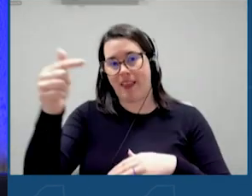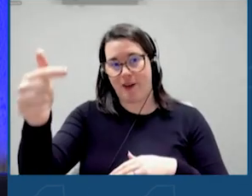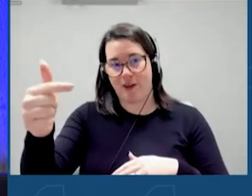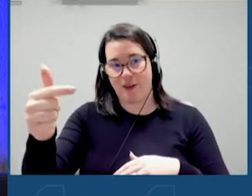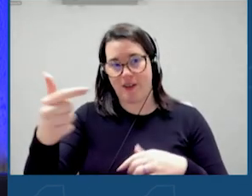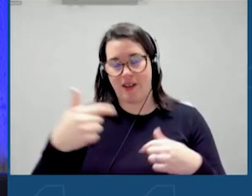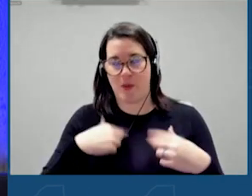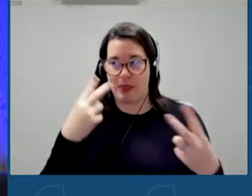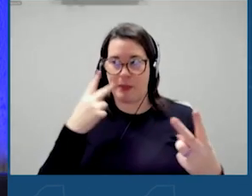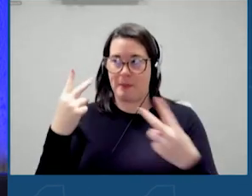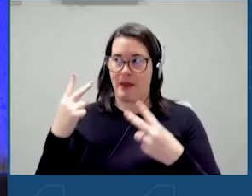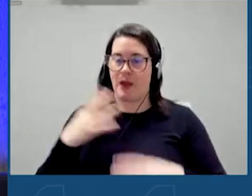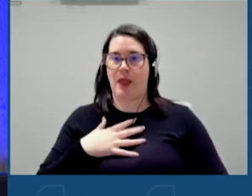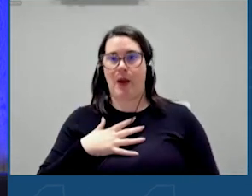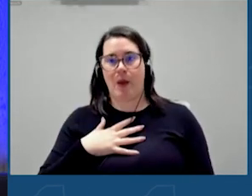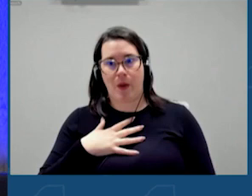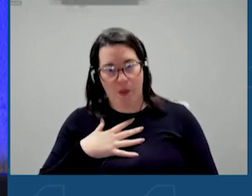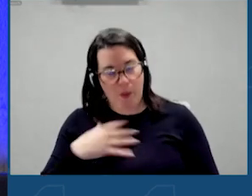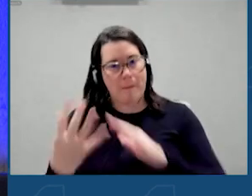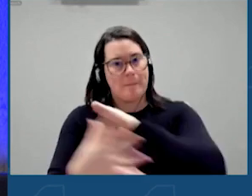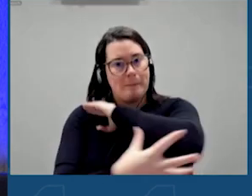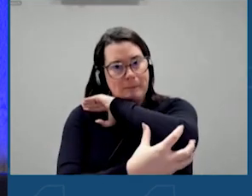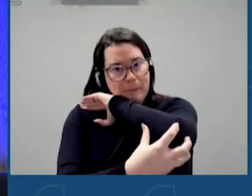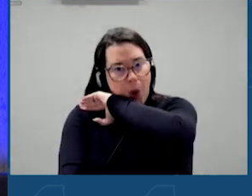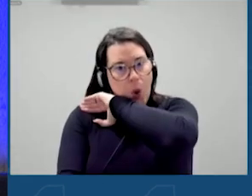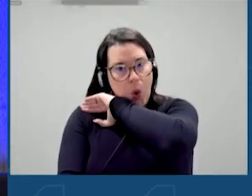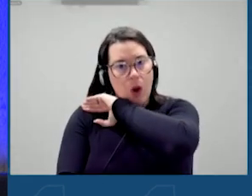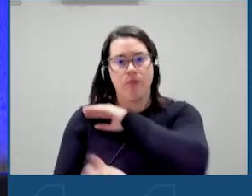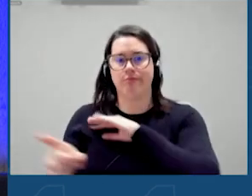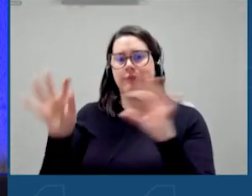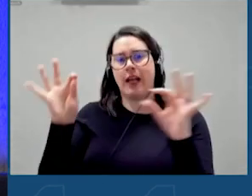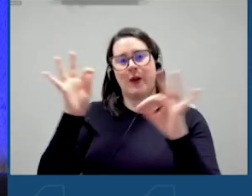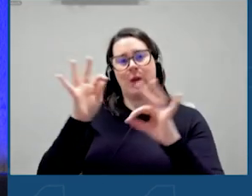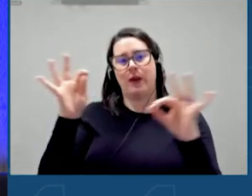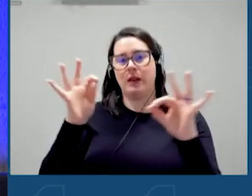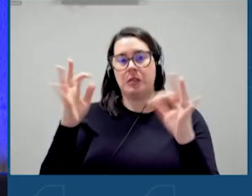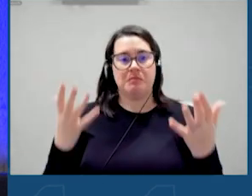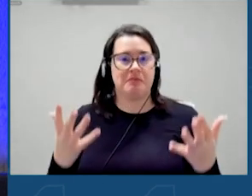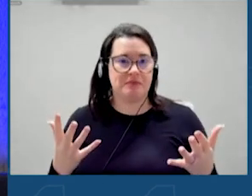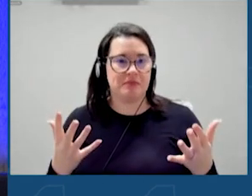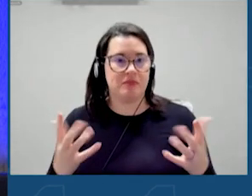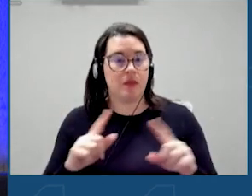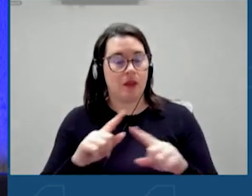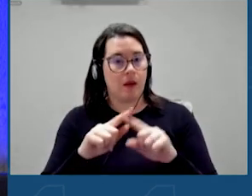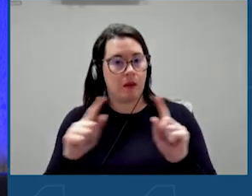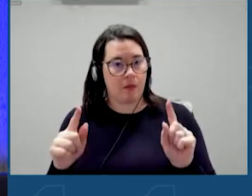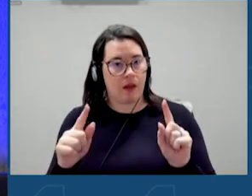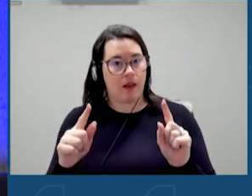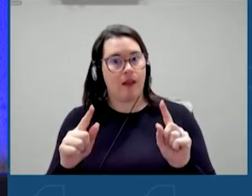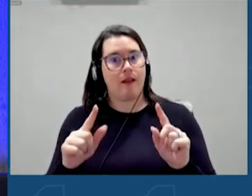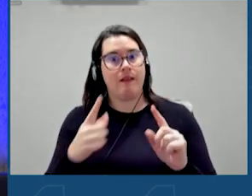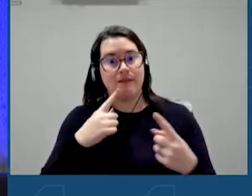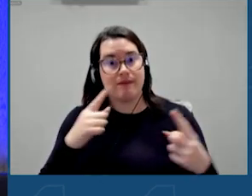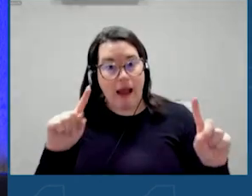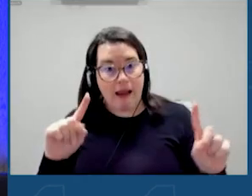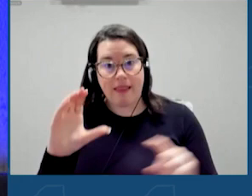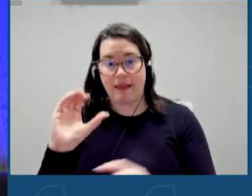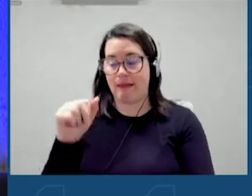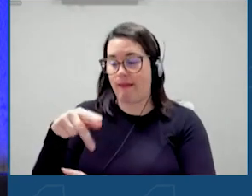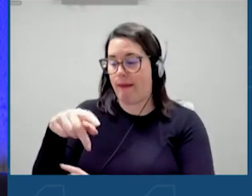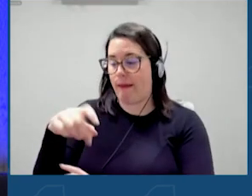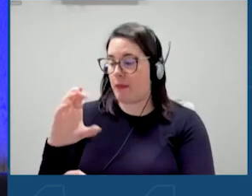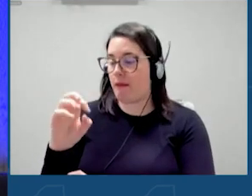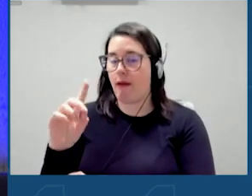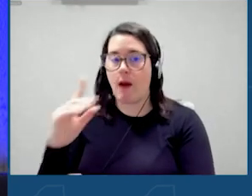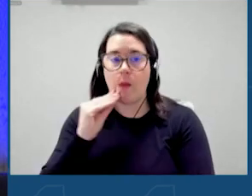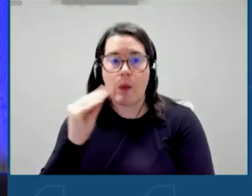wow, that was poor. They didn't know they were poor. But finally, they could get a little Cape Cod house. And then as we grew